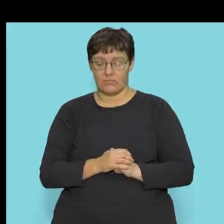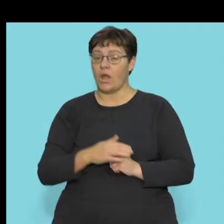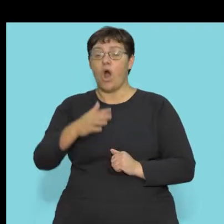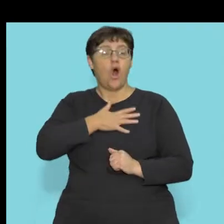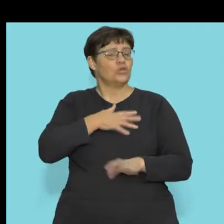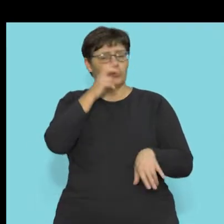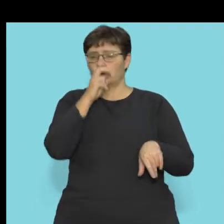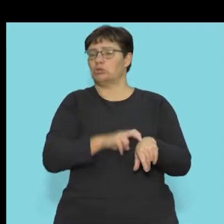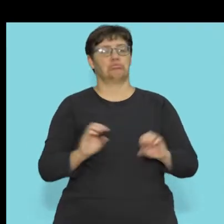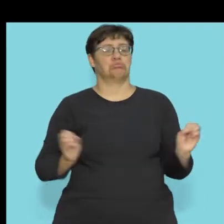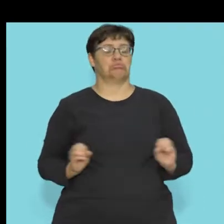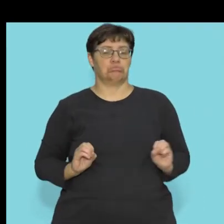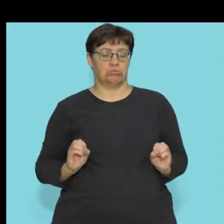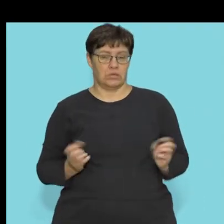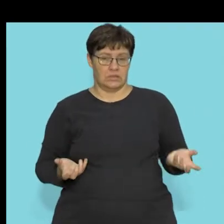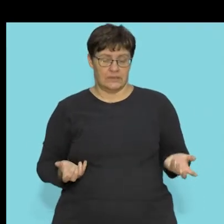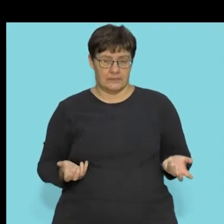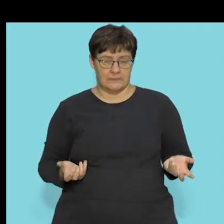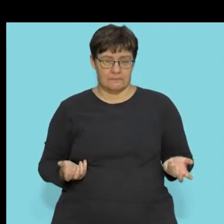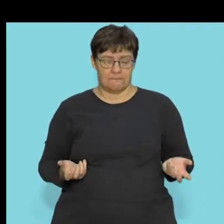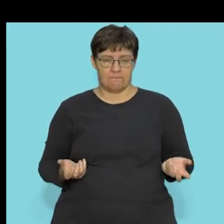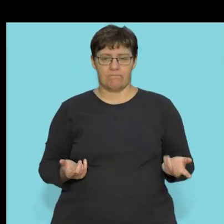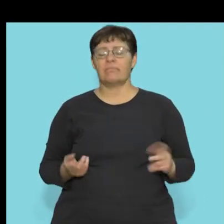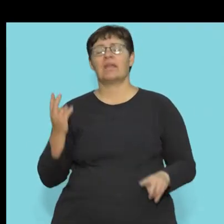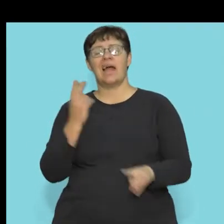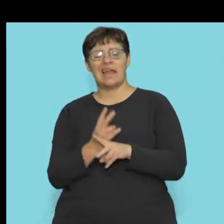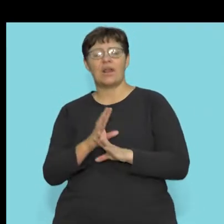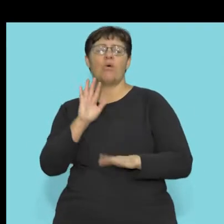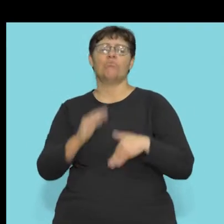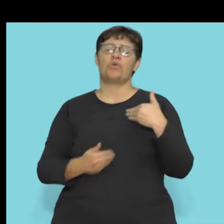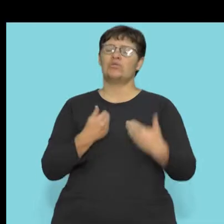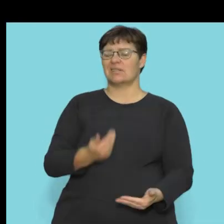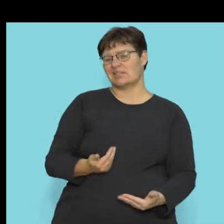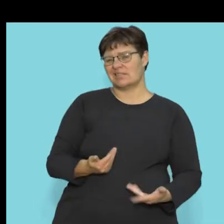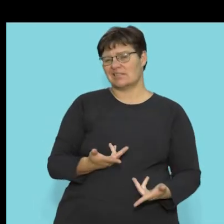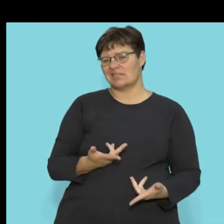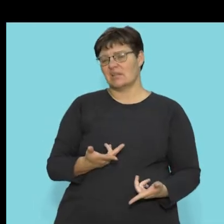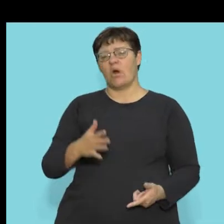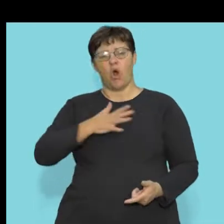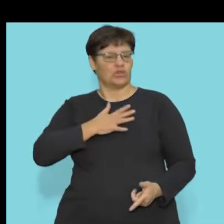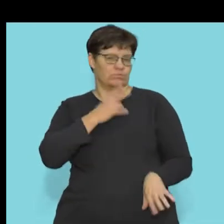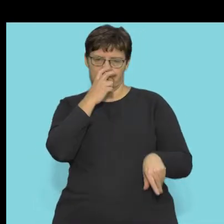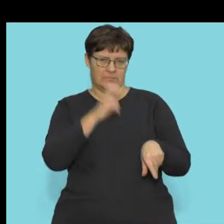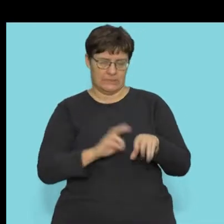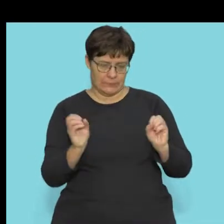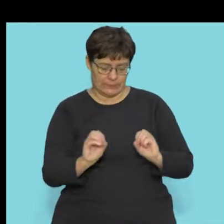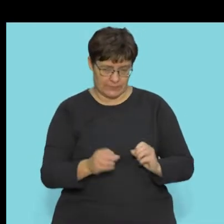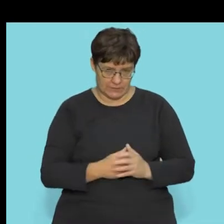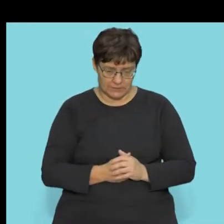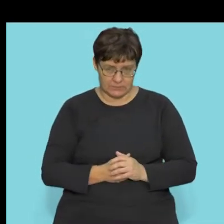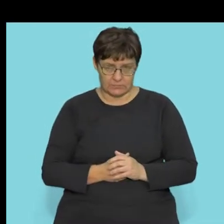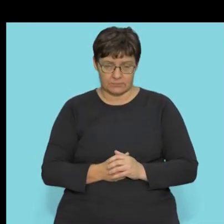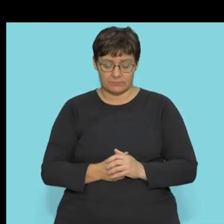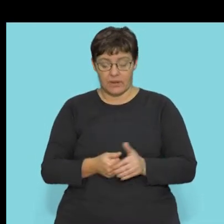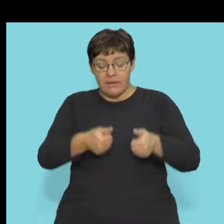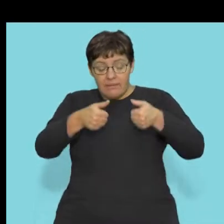No oxygen is required during this stage. So it's again a process that does not require the oxygen.